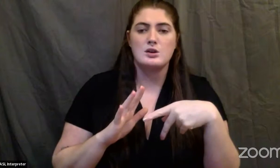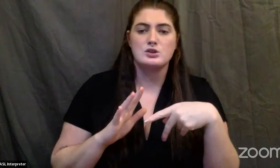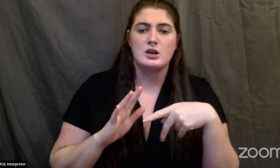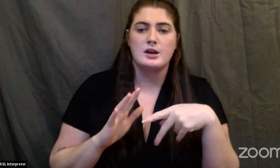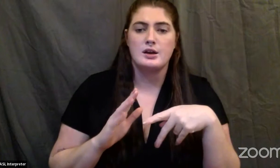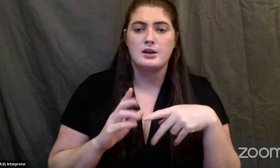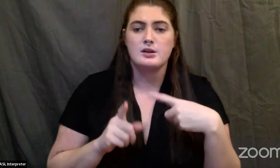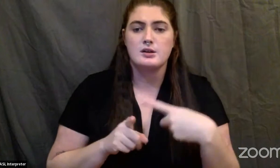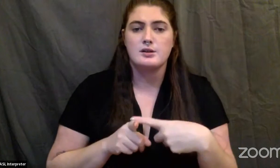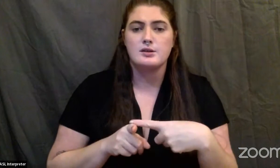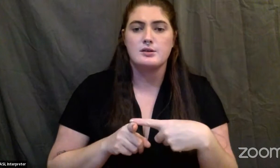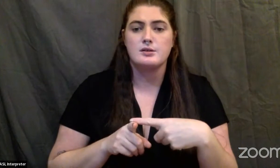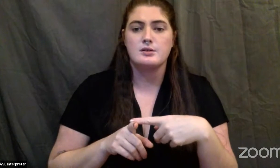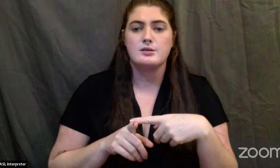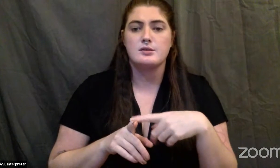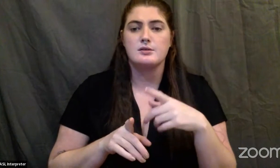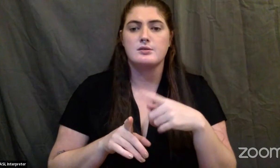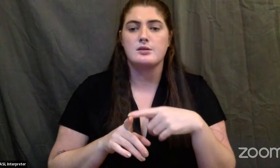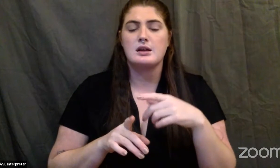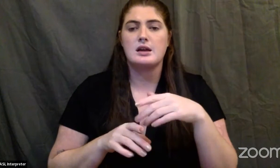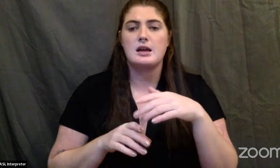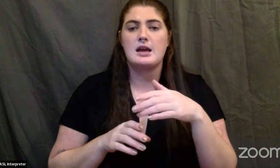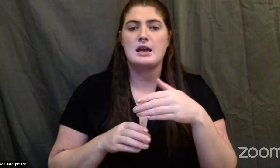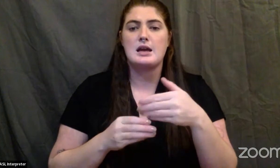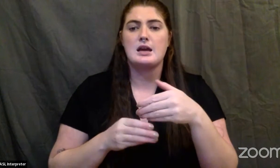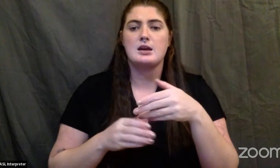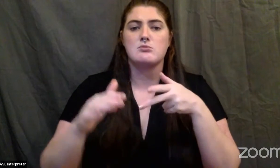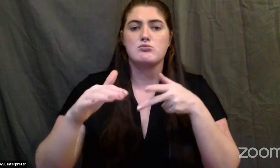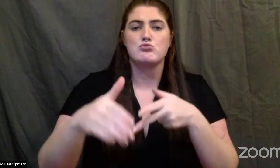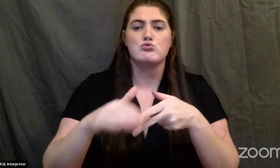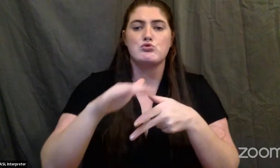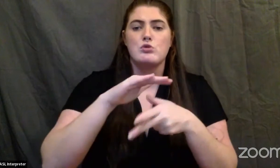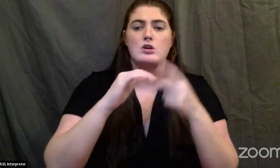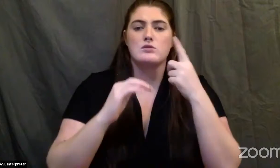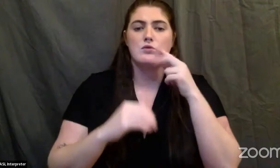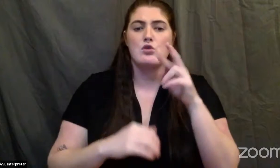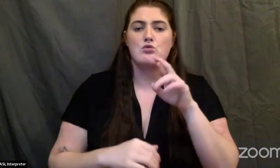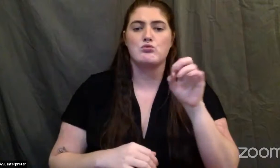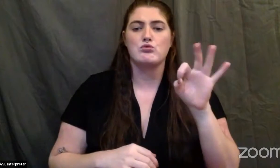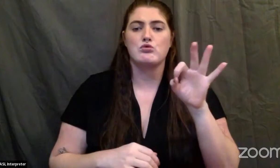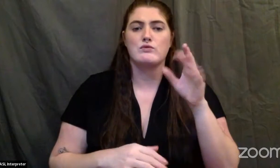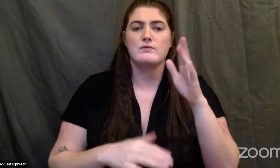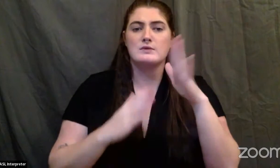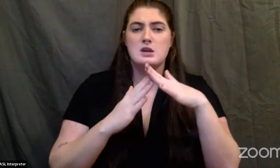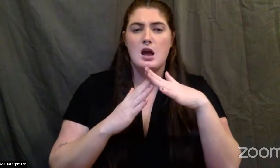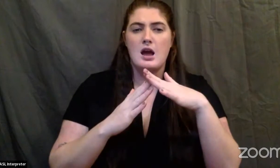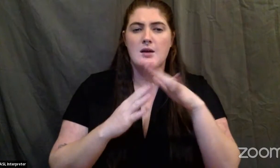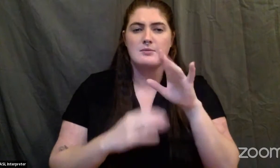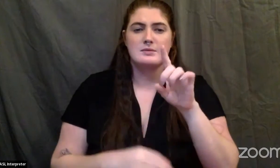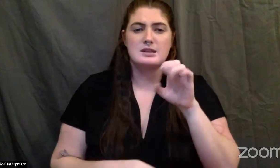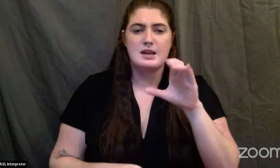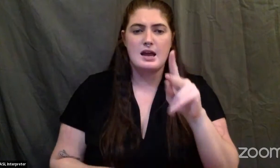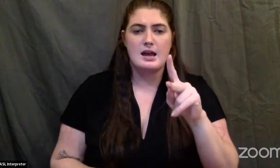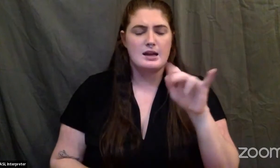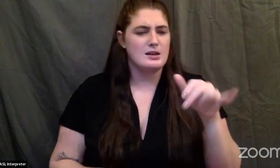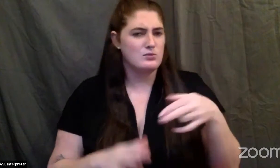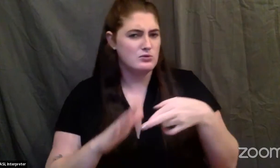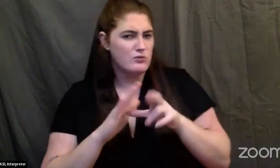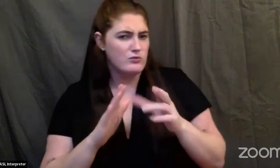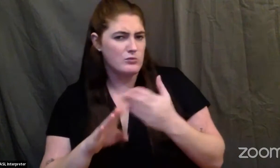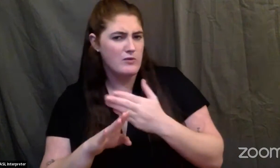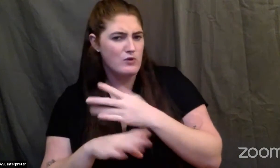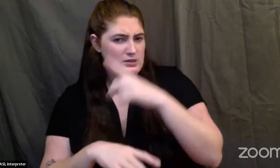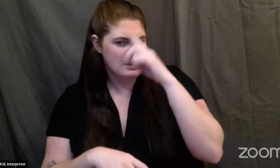an accessory garage with a rooftop deck. that's the one we reviewed a month, just before summer, wasn't